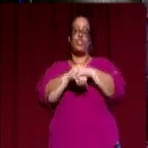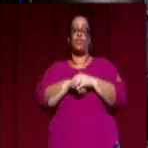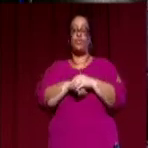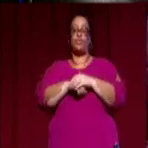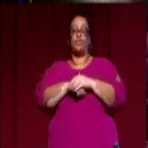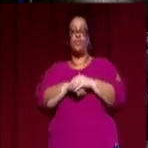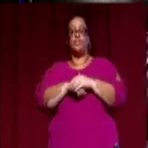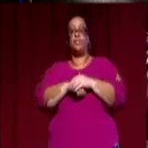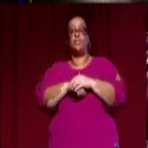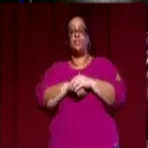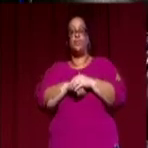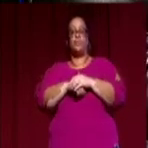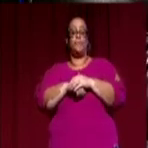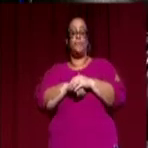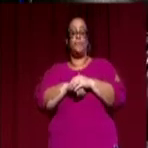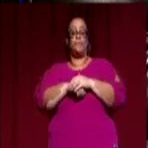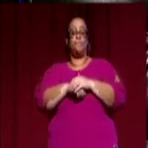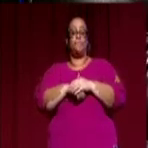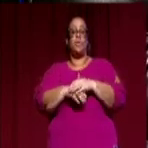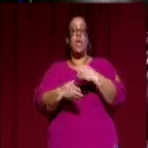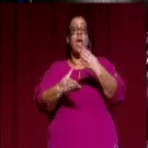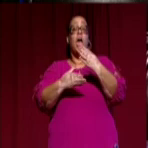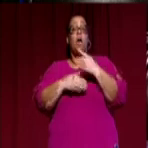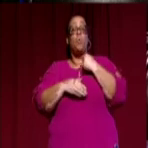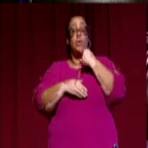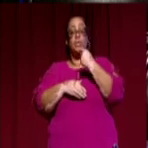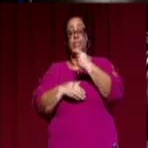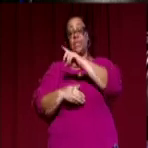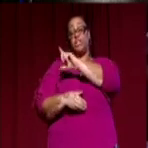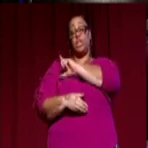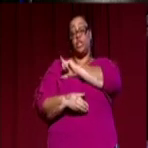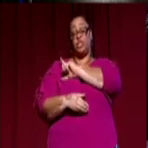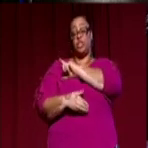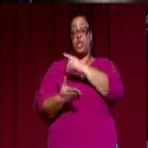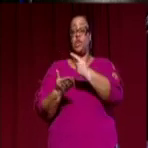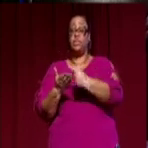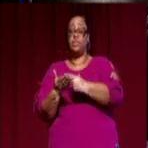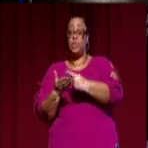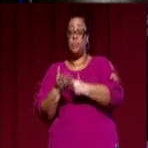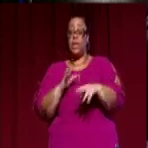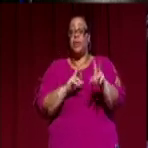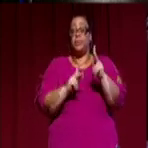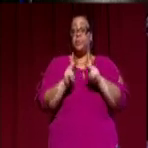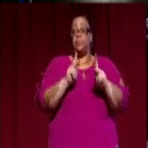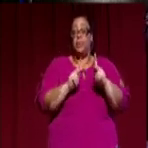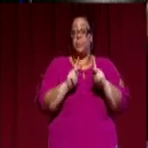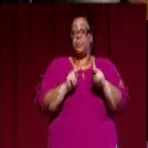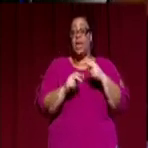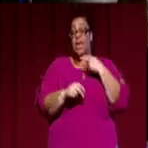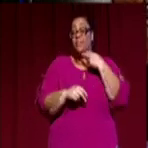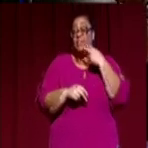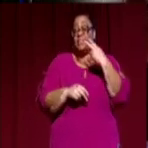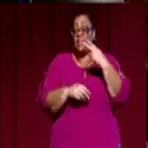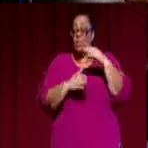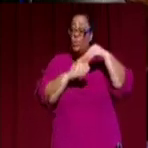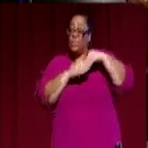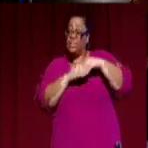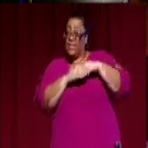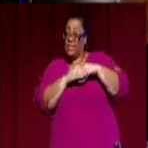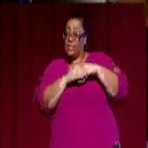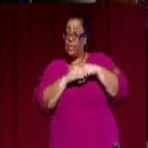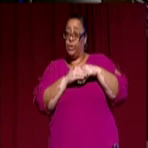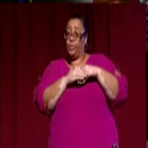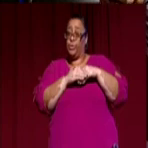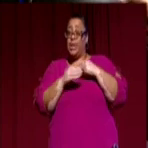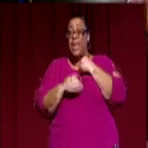yes, hallelujah. Yes, I wanted to say to even to you, Lachelle, you know, sometimes people have to see what's in you